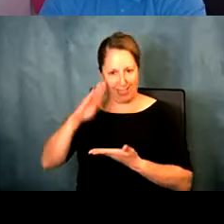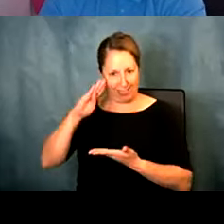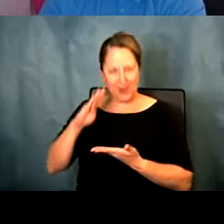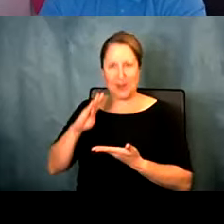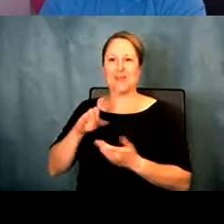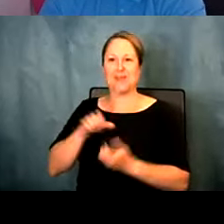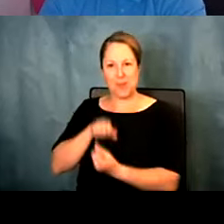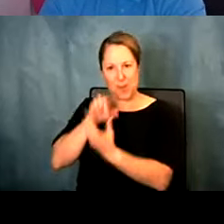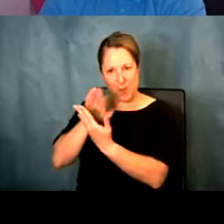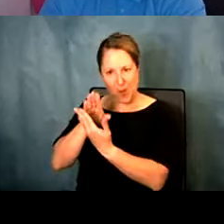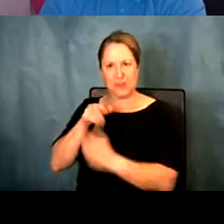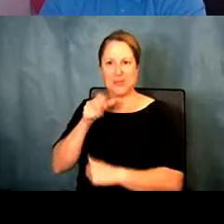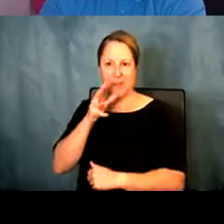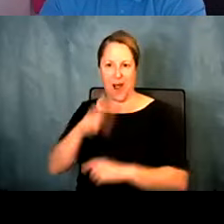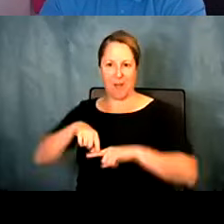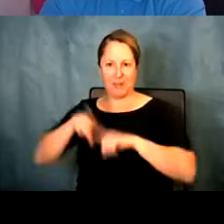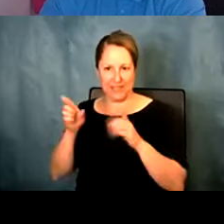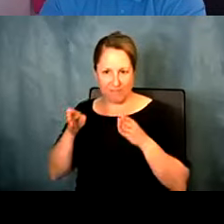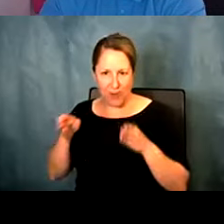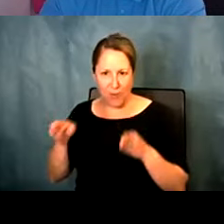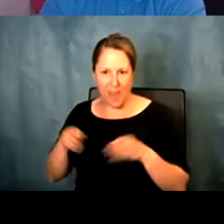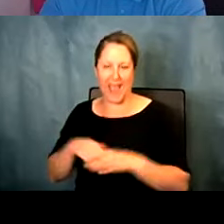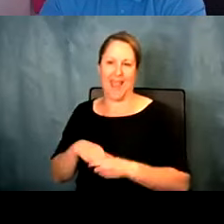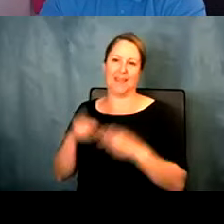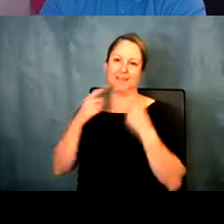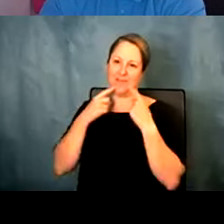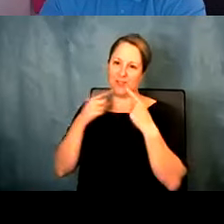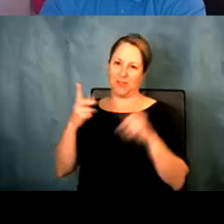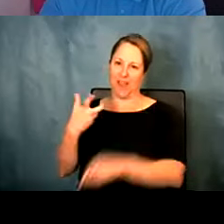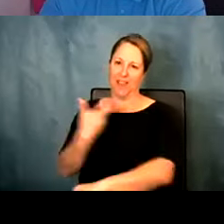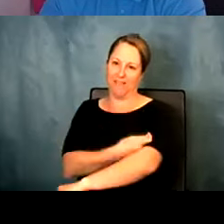thank goodness, ended up being effective, and she got vaccinated.